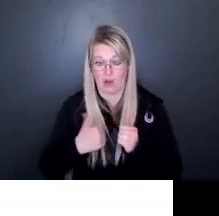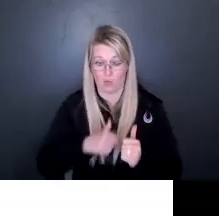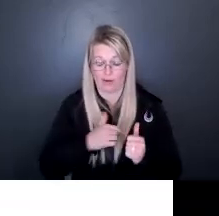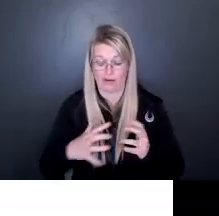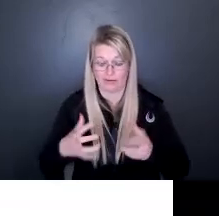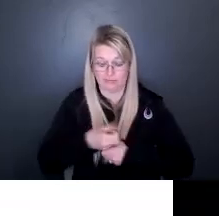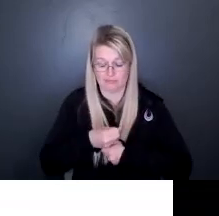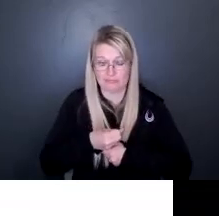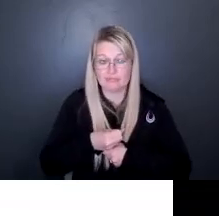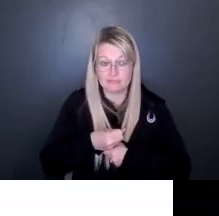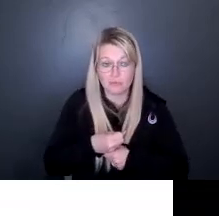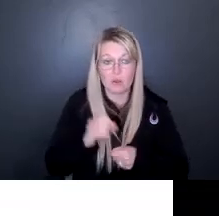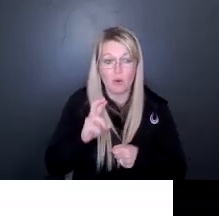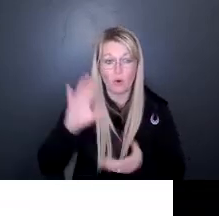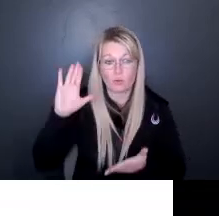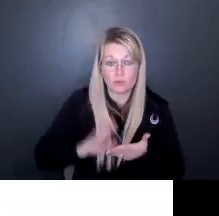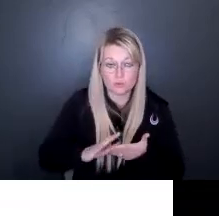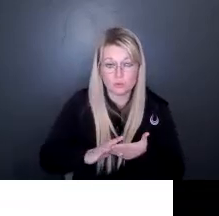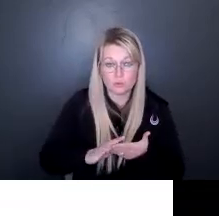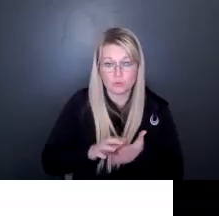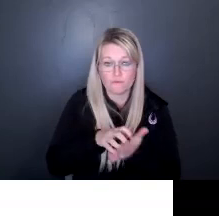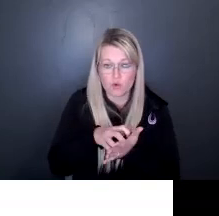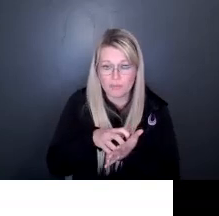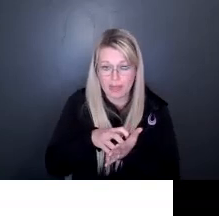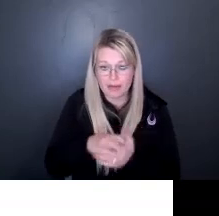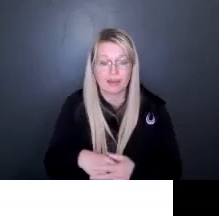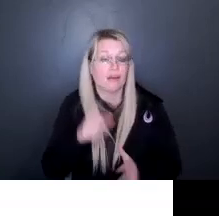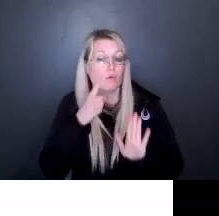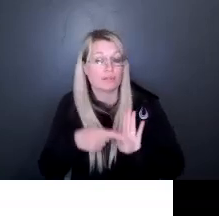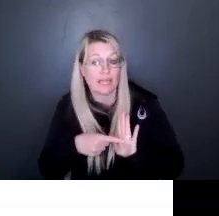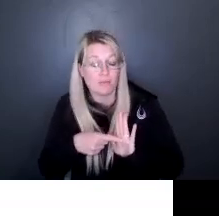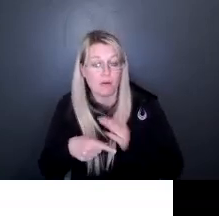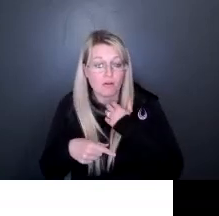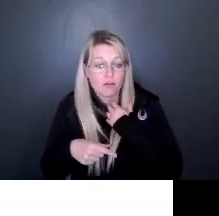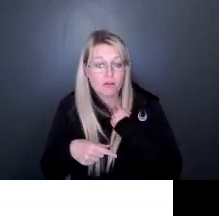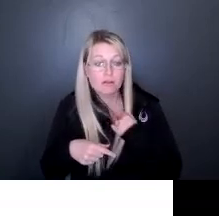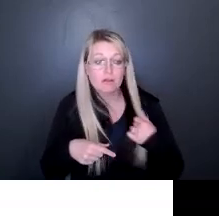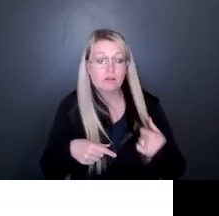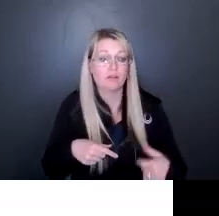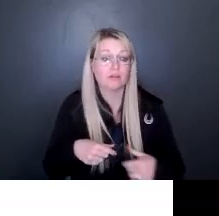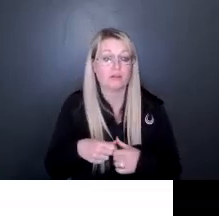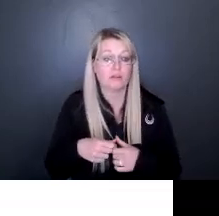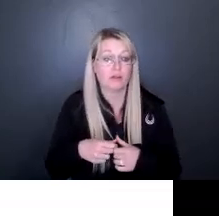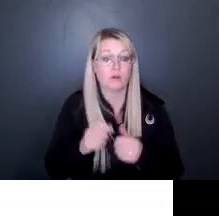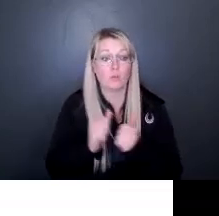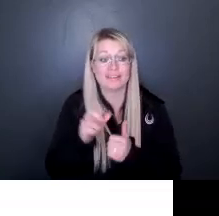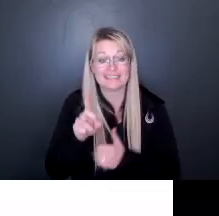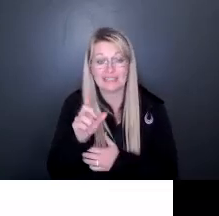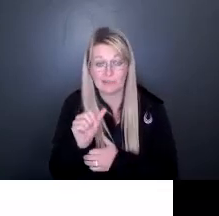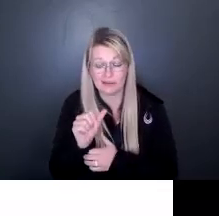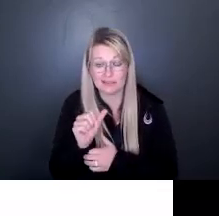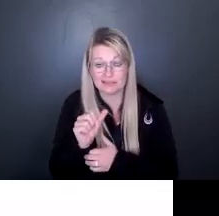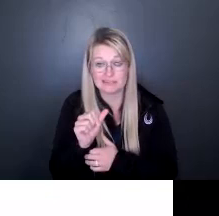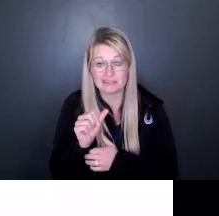compound vulnerability or reduce vulnerability. For instance, learners with disabilities are amongst the